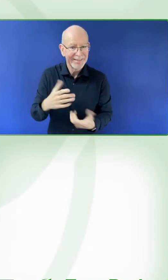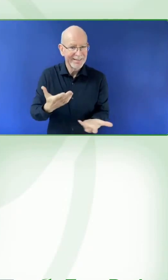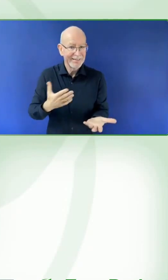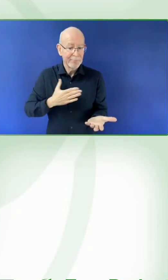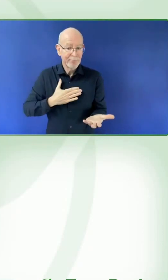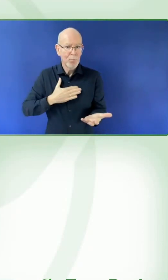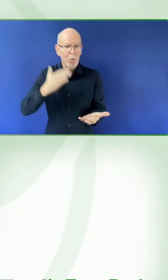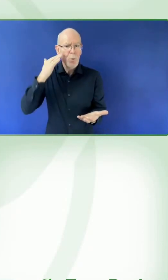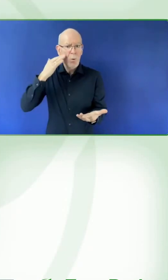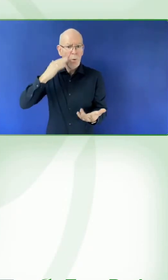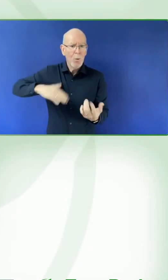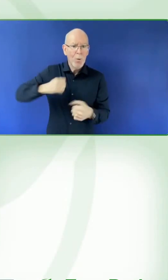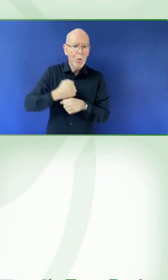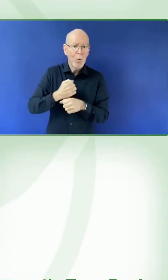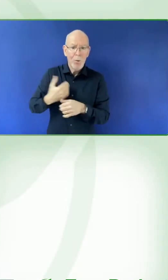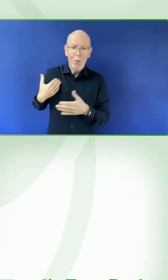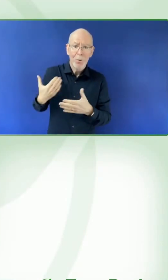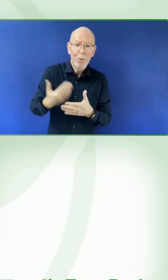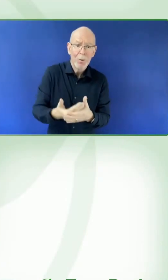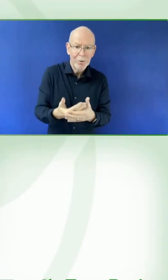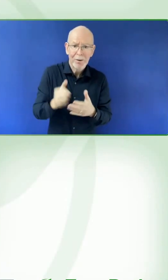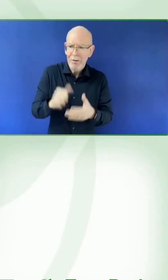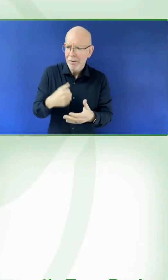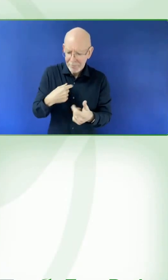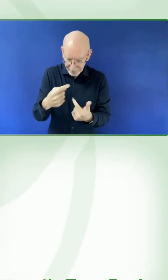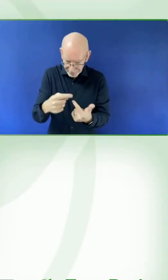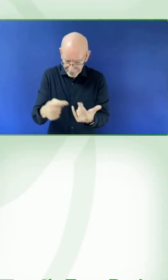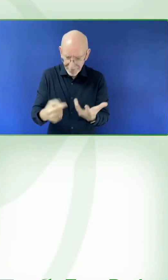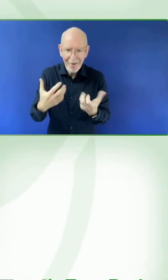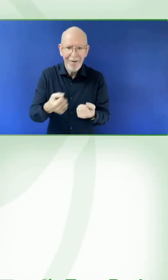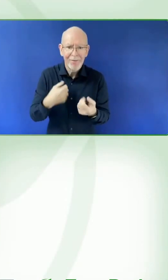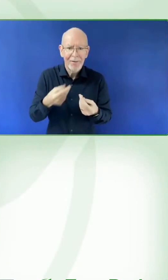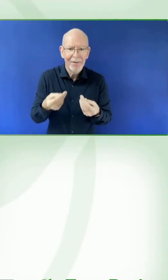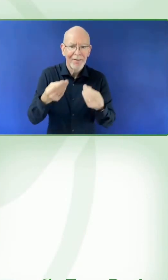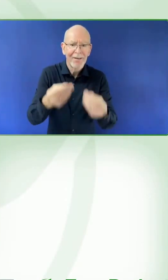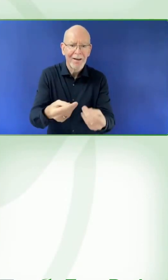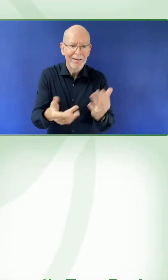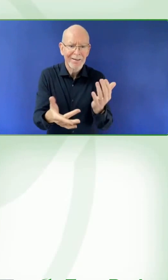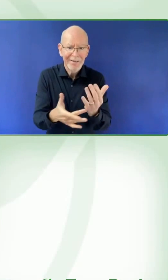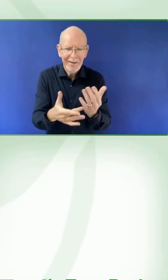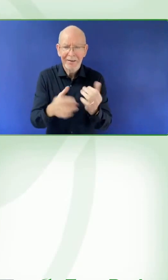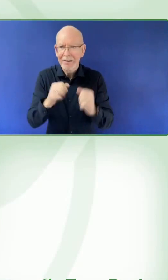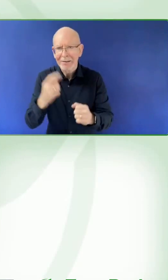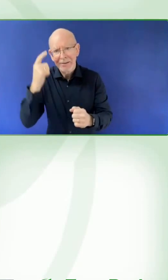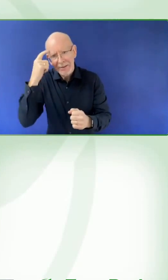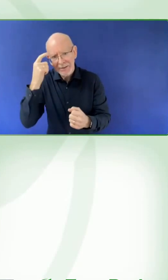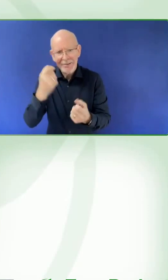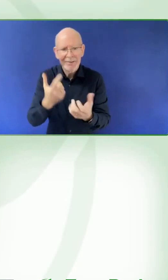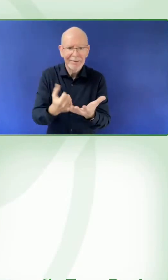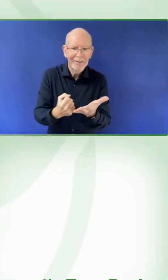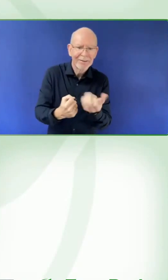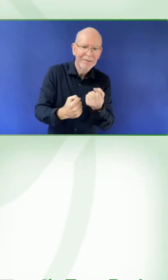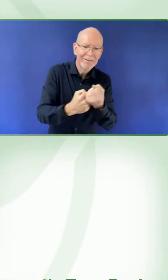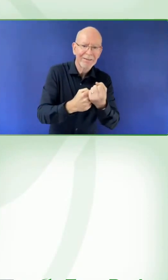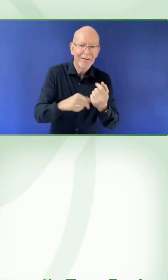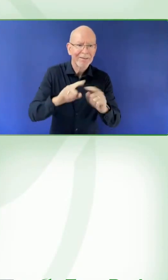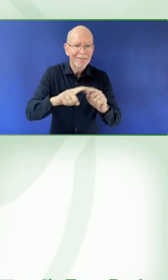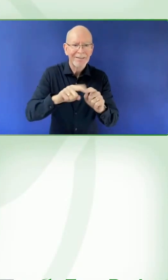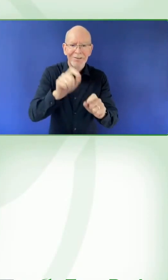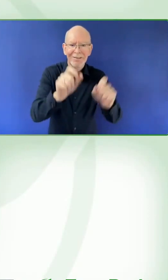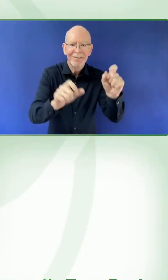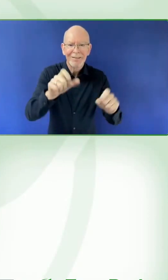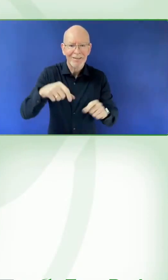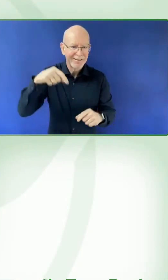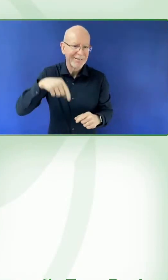some achievements of the last 2 years in which we have continued with the training process in spite of the pandemic.